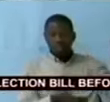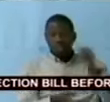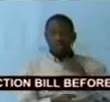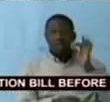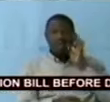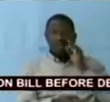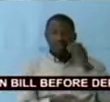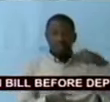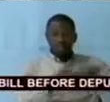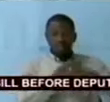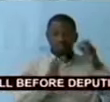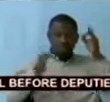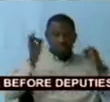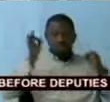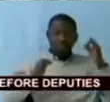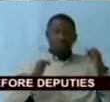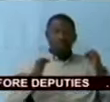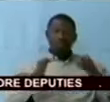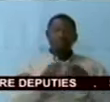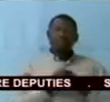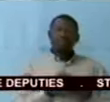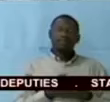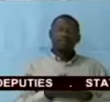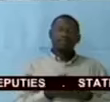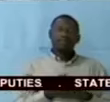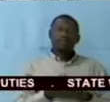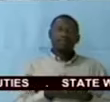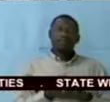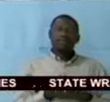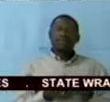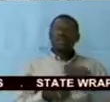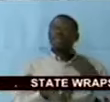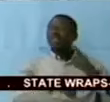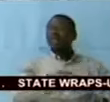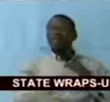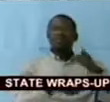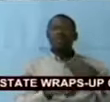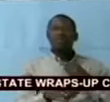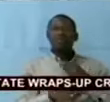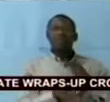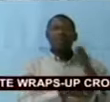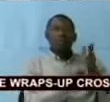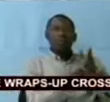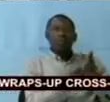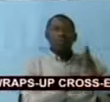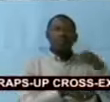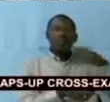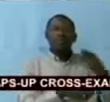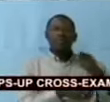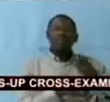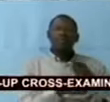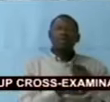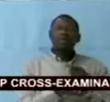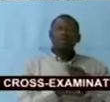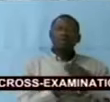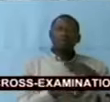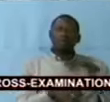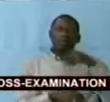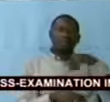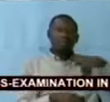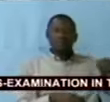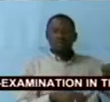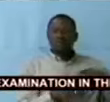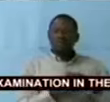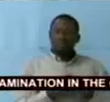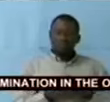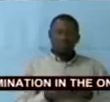He should have been a prosecution witness. Atanyanta kela kiti ndir selo letinu. But I can